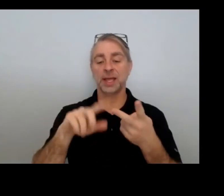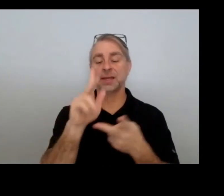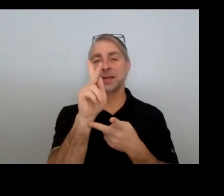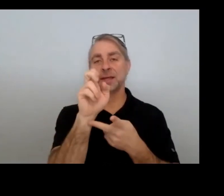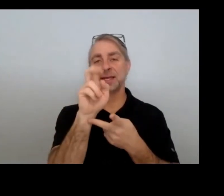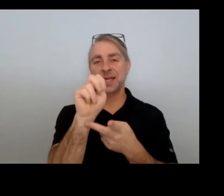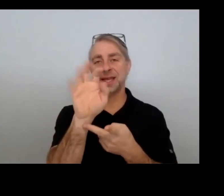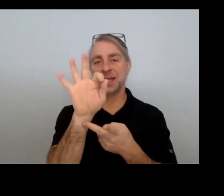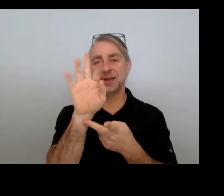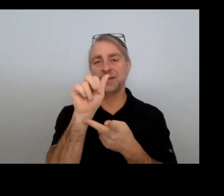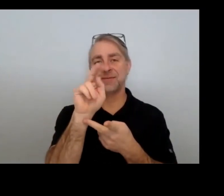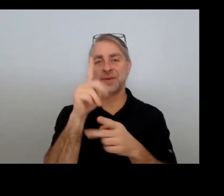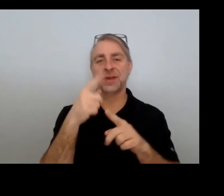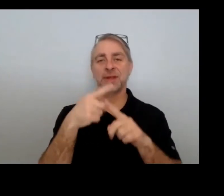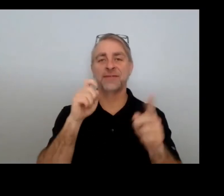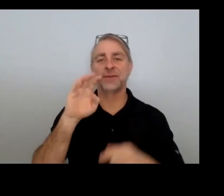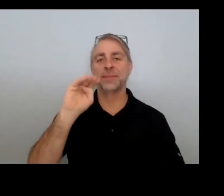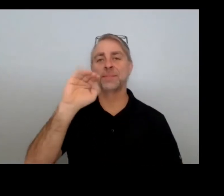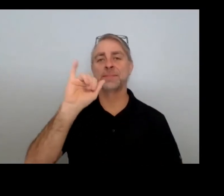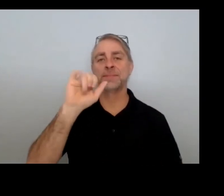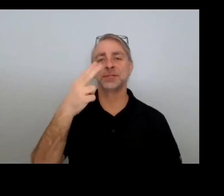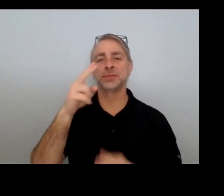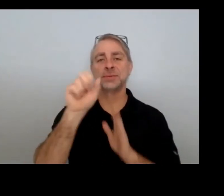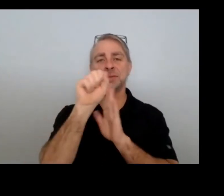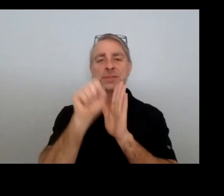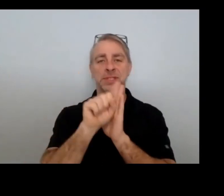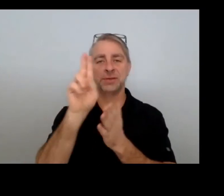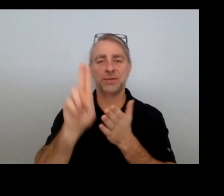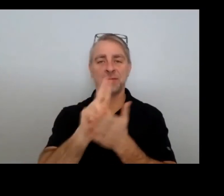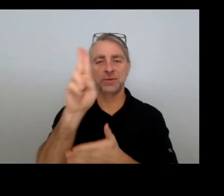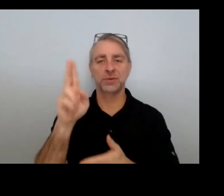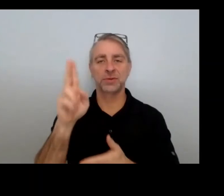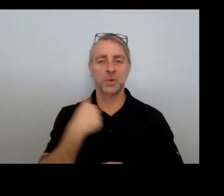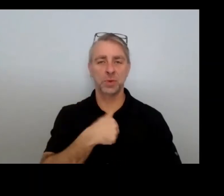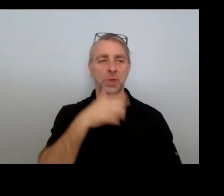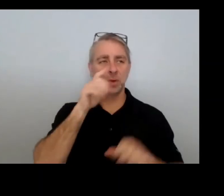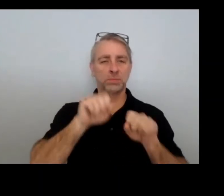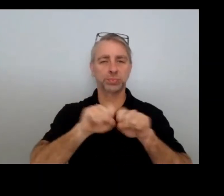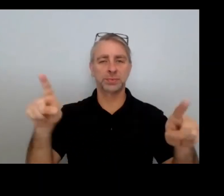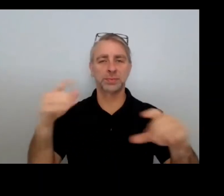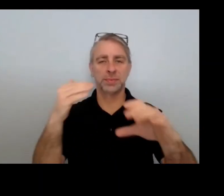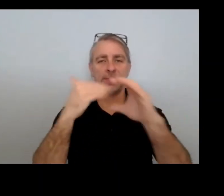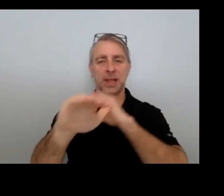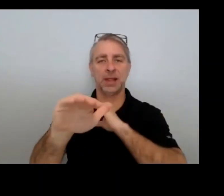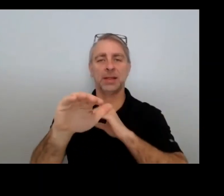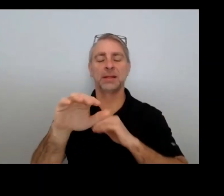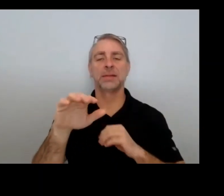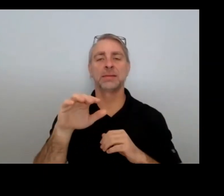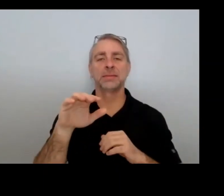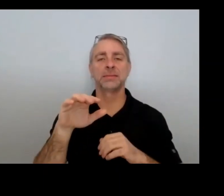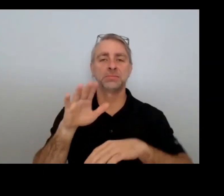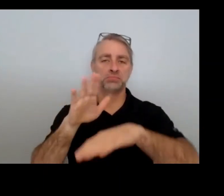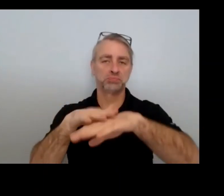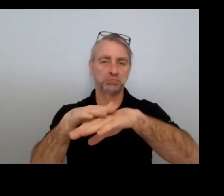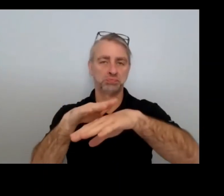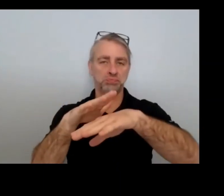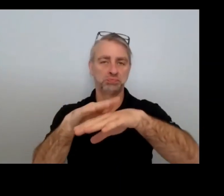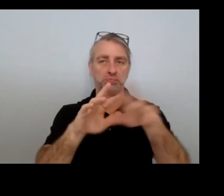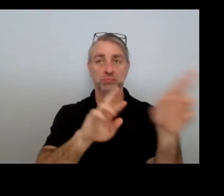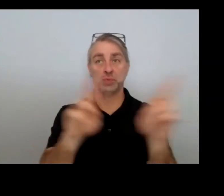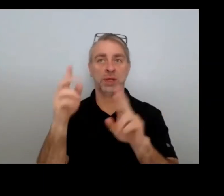State University. You'll receive an email message soon to register for this